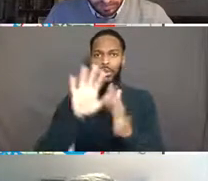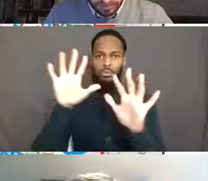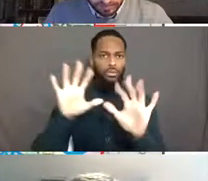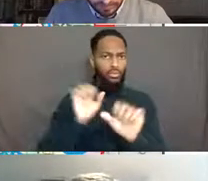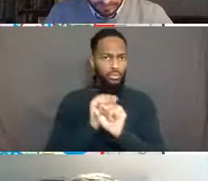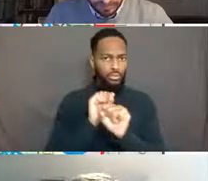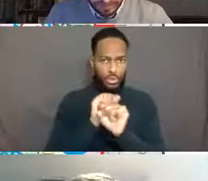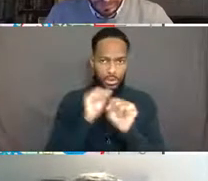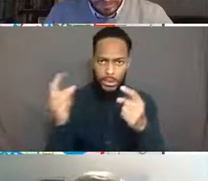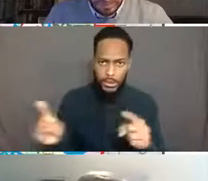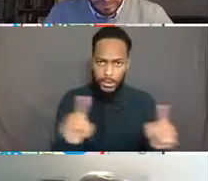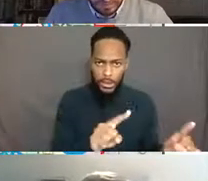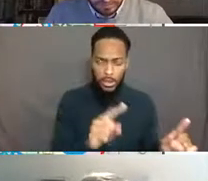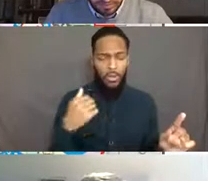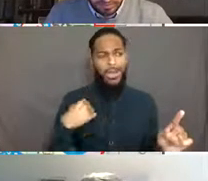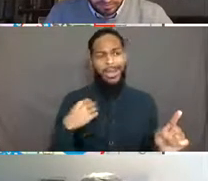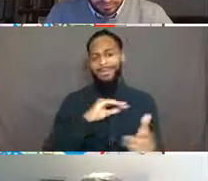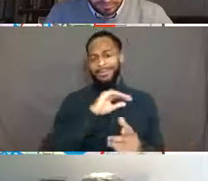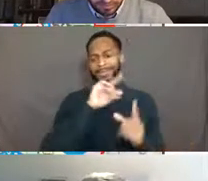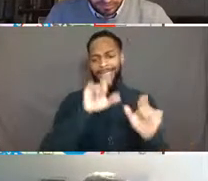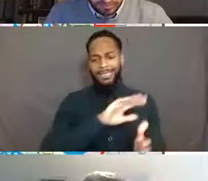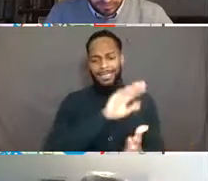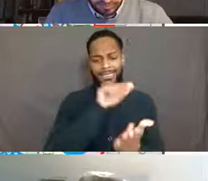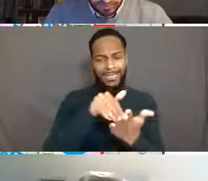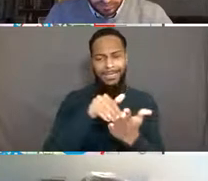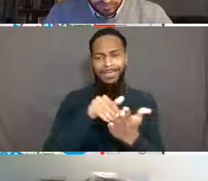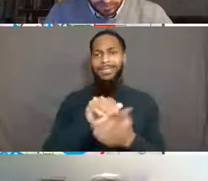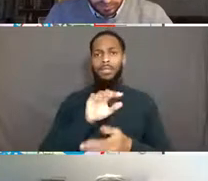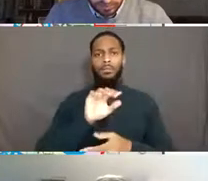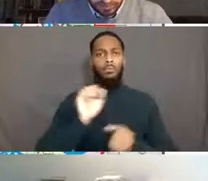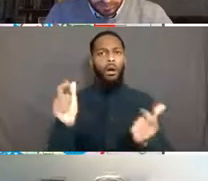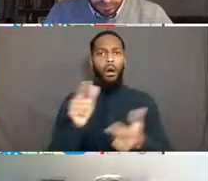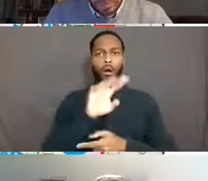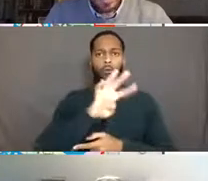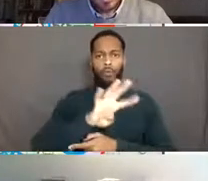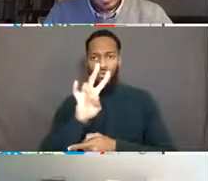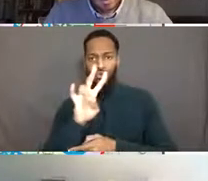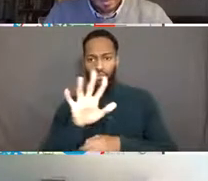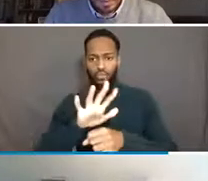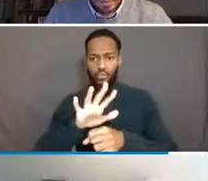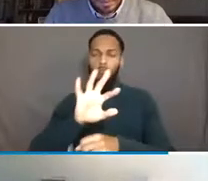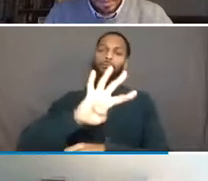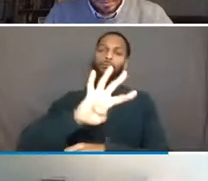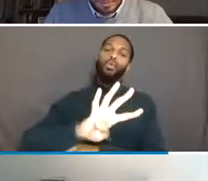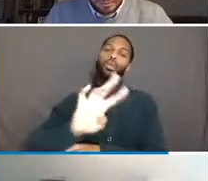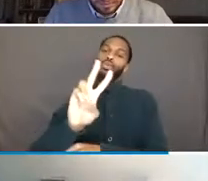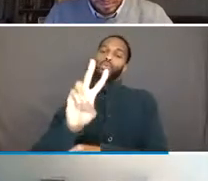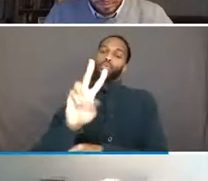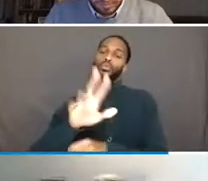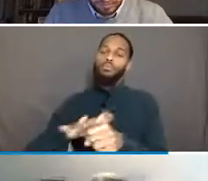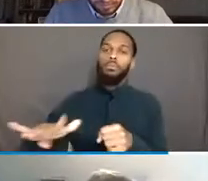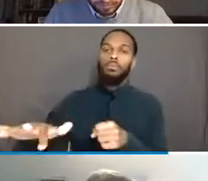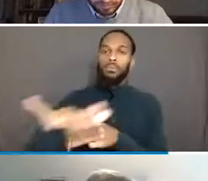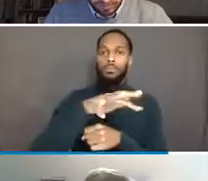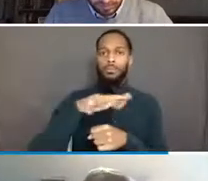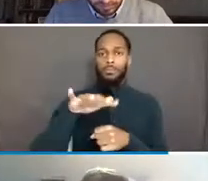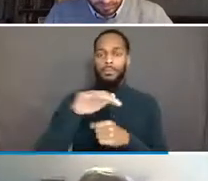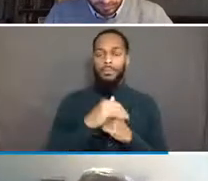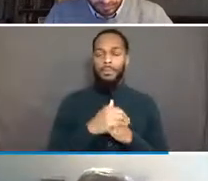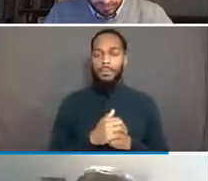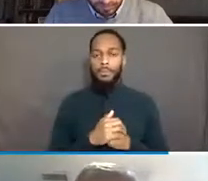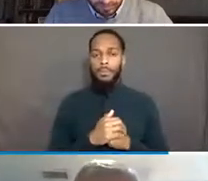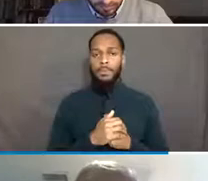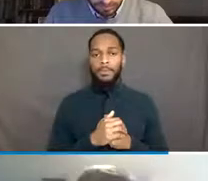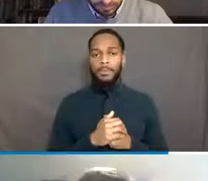have testing sites in all 42 of those sites. Thank you. If you go to the next slide. And I wanted